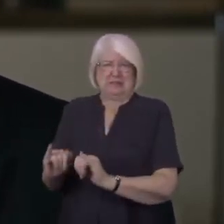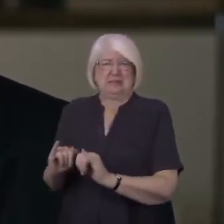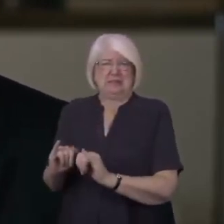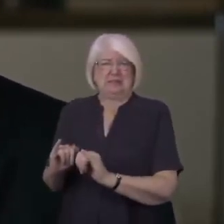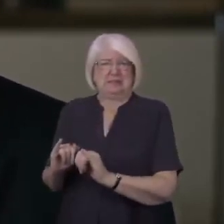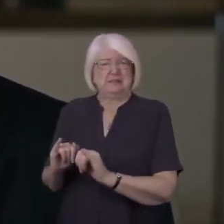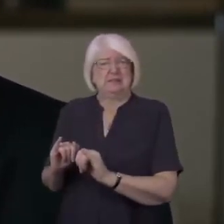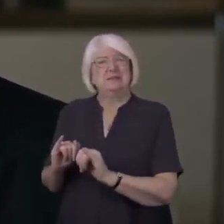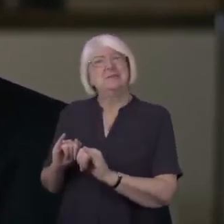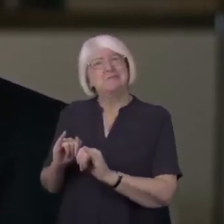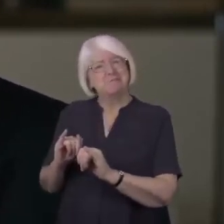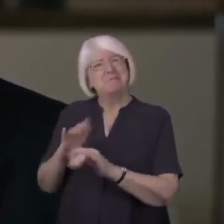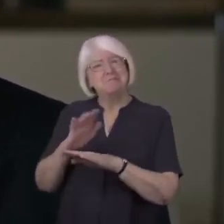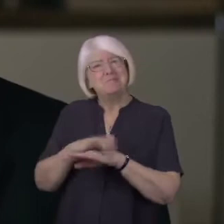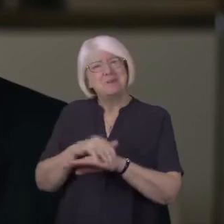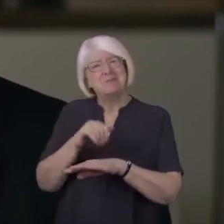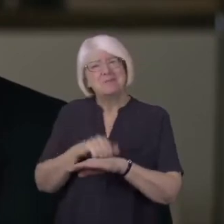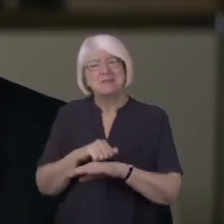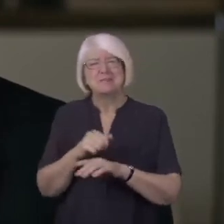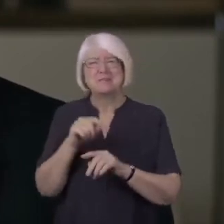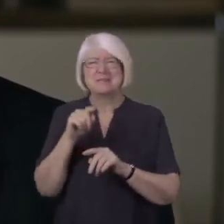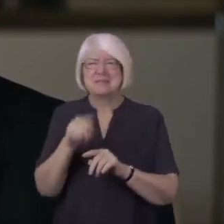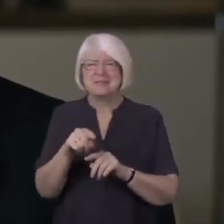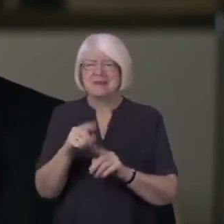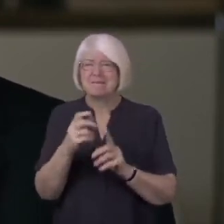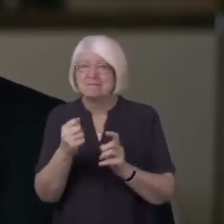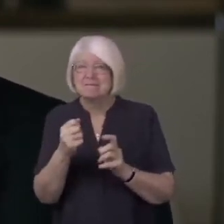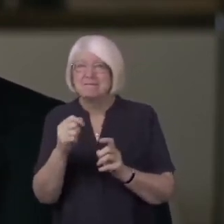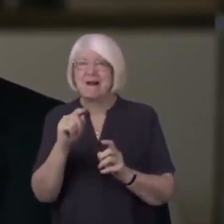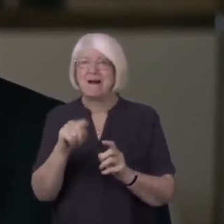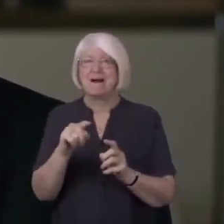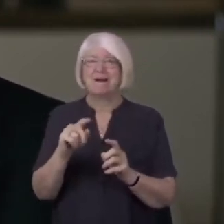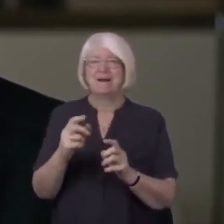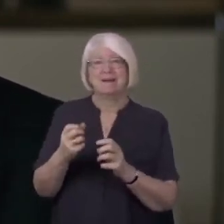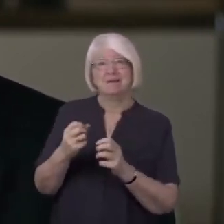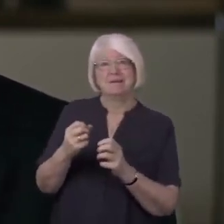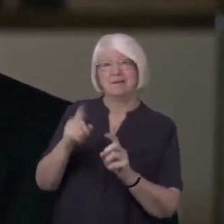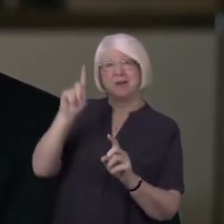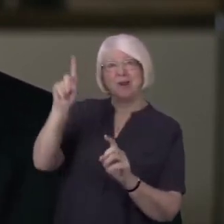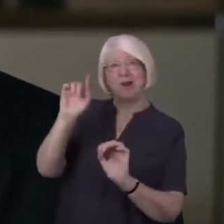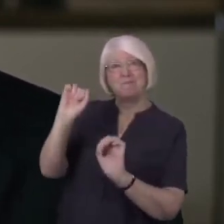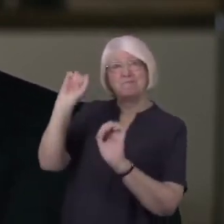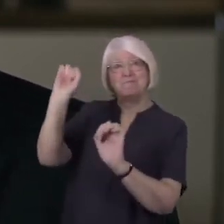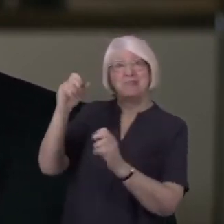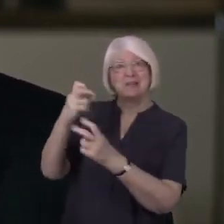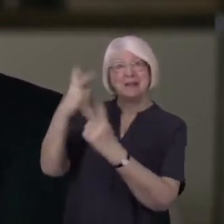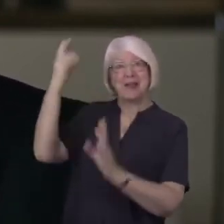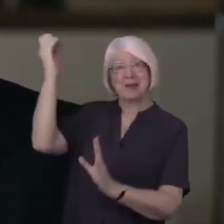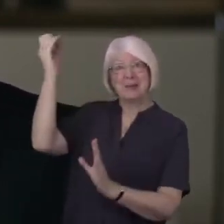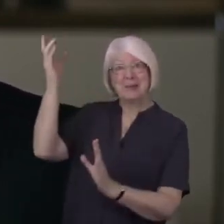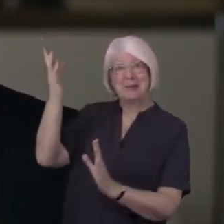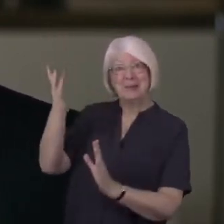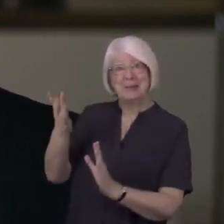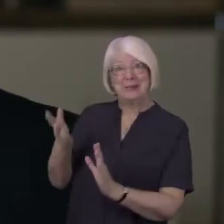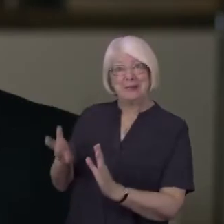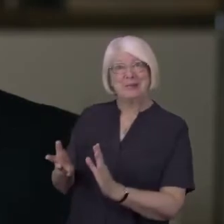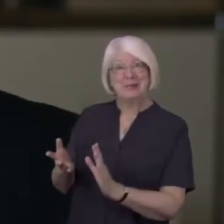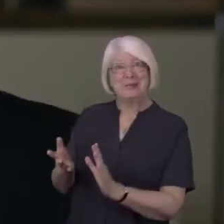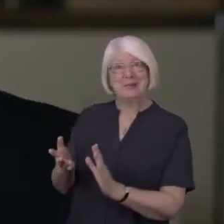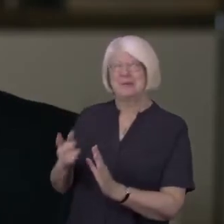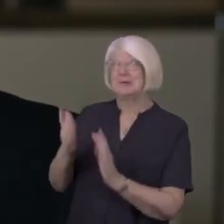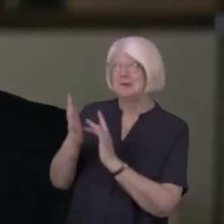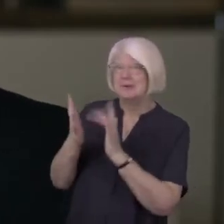Christmas has at its heart the idea that the light of God comes into the world. The light